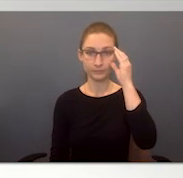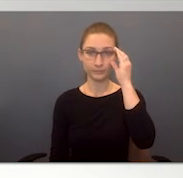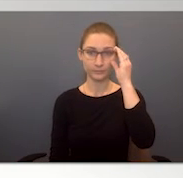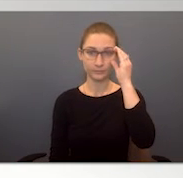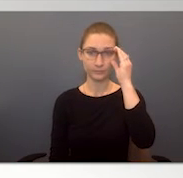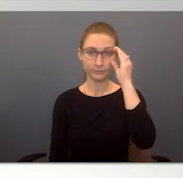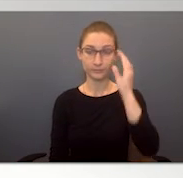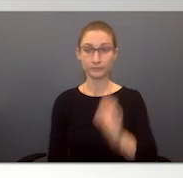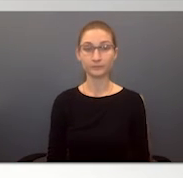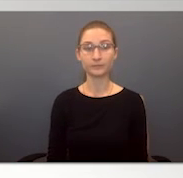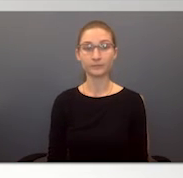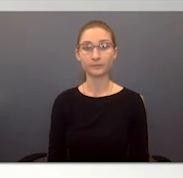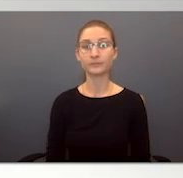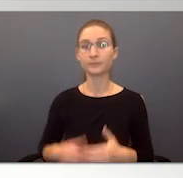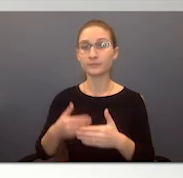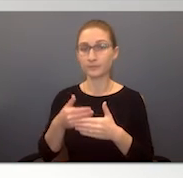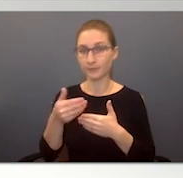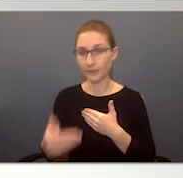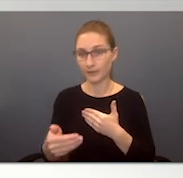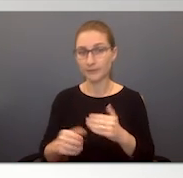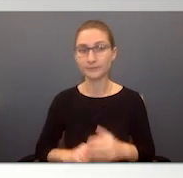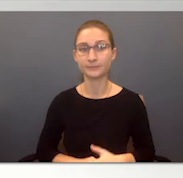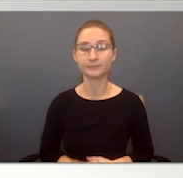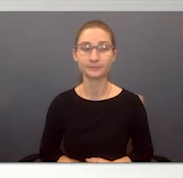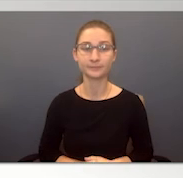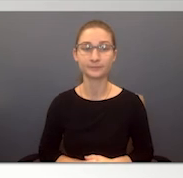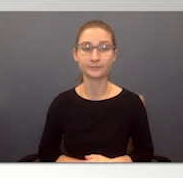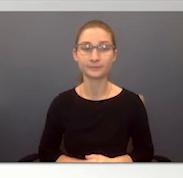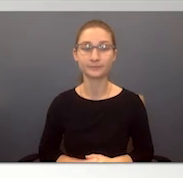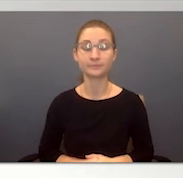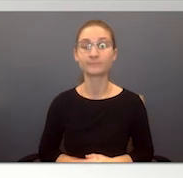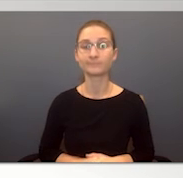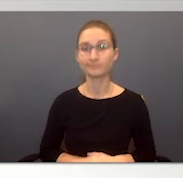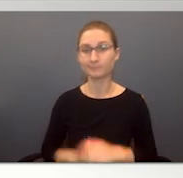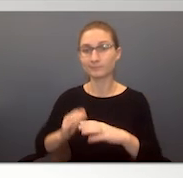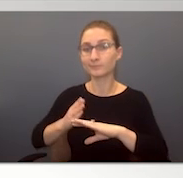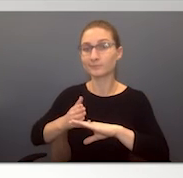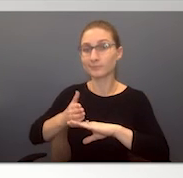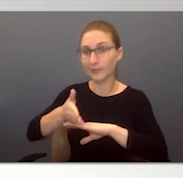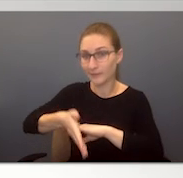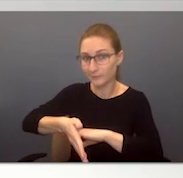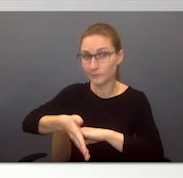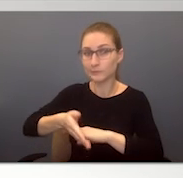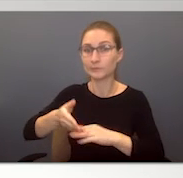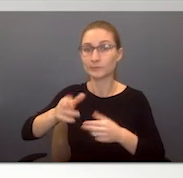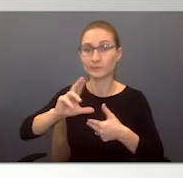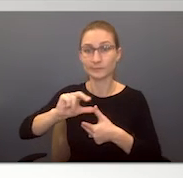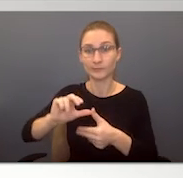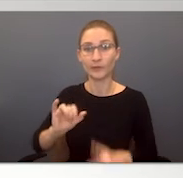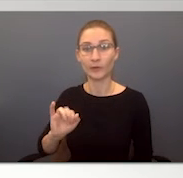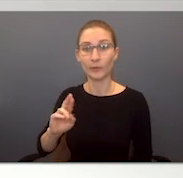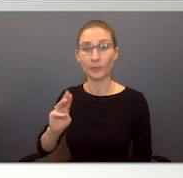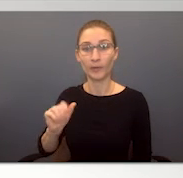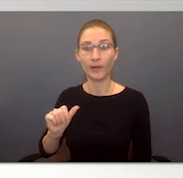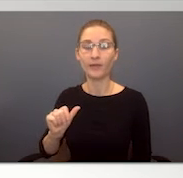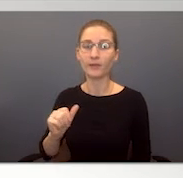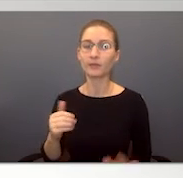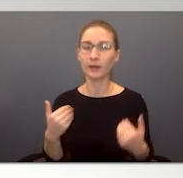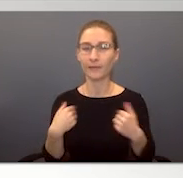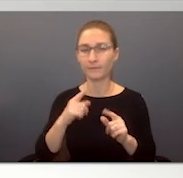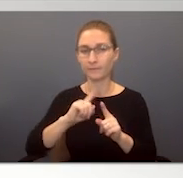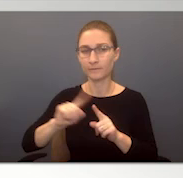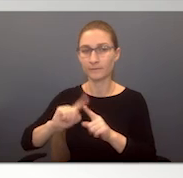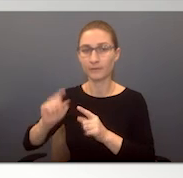apurado y todas las cosas se llenan rápido. Go ahead and please go forward. And so the aftermath of Irma